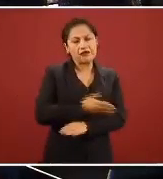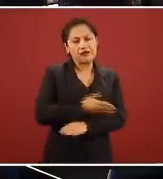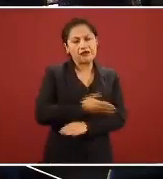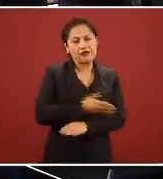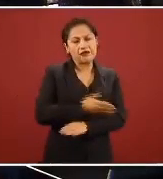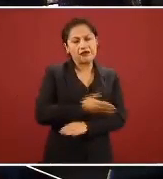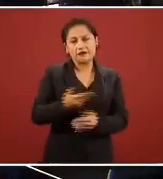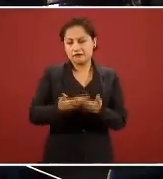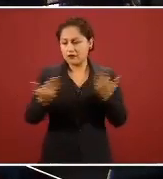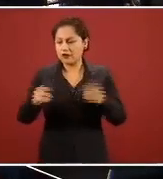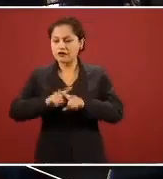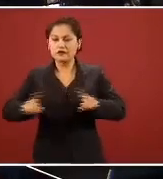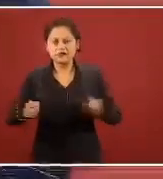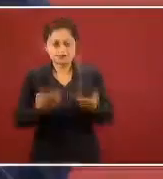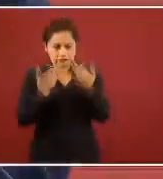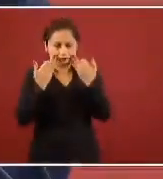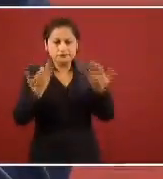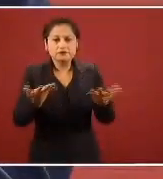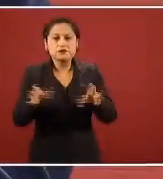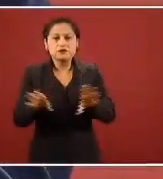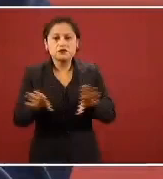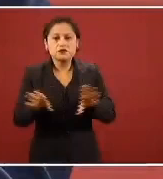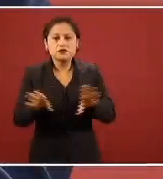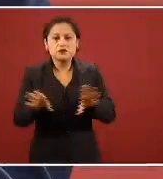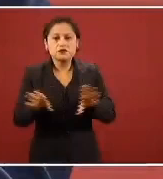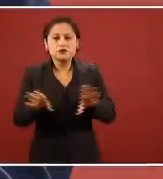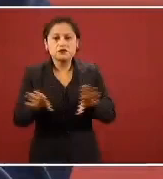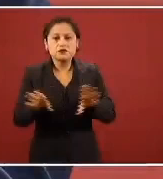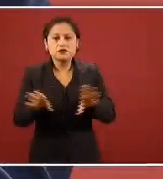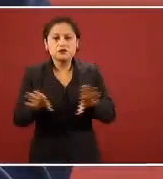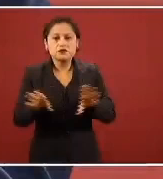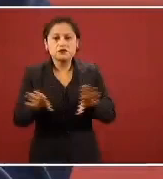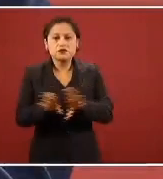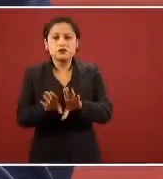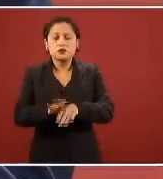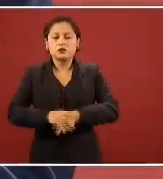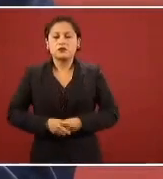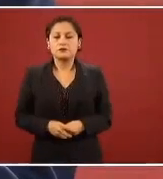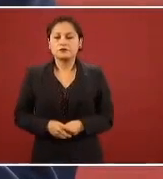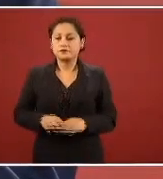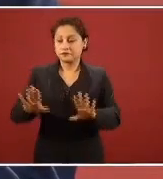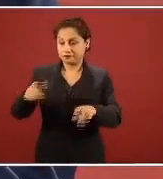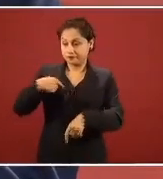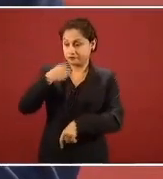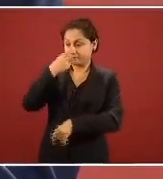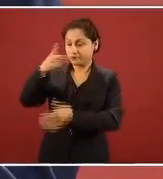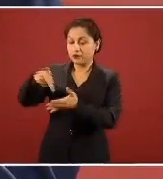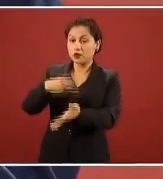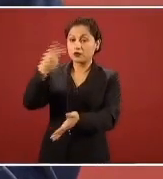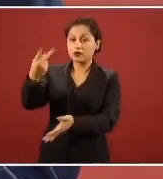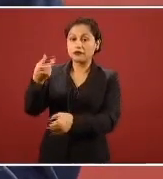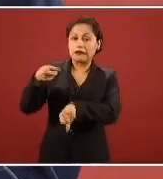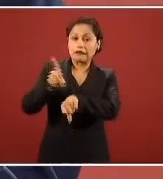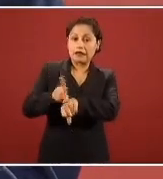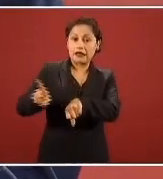every day. Atiendo el problema. I attend to the problem. Y no estoy